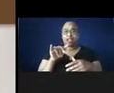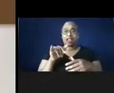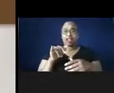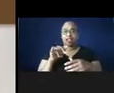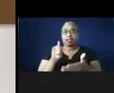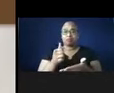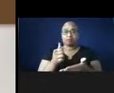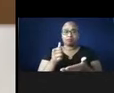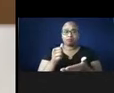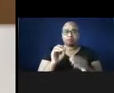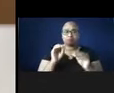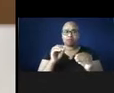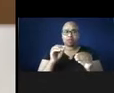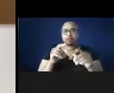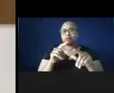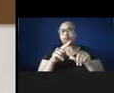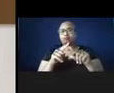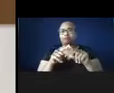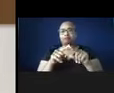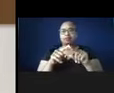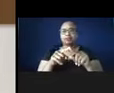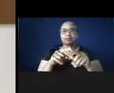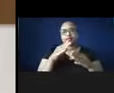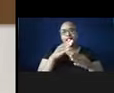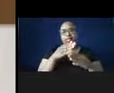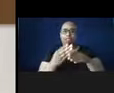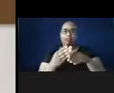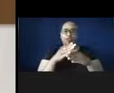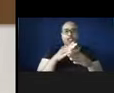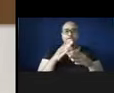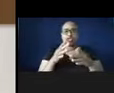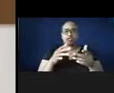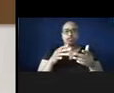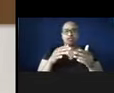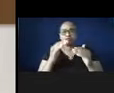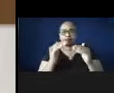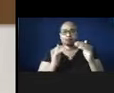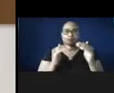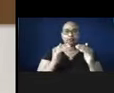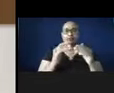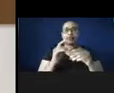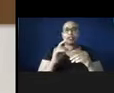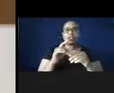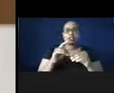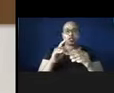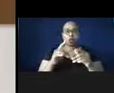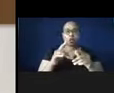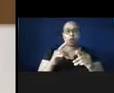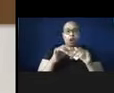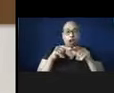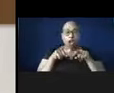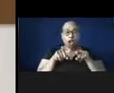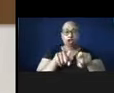did within GWMP is we explored kind of concurrent leveraging paths,